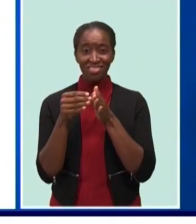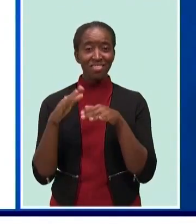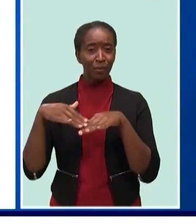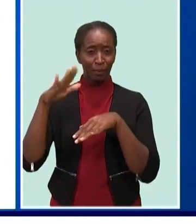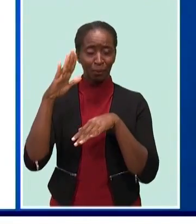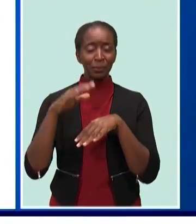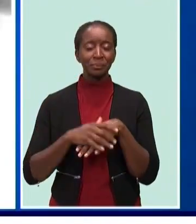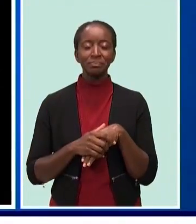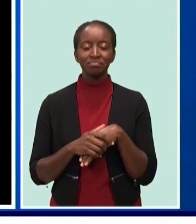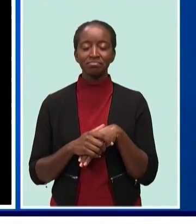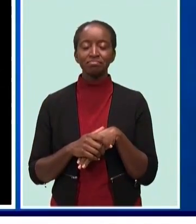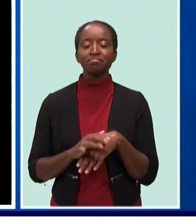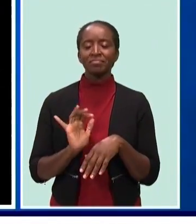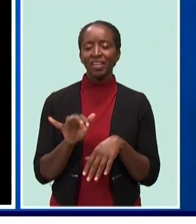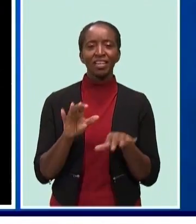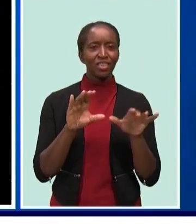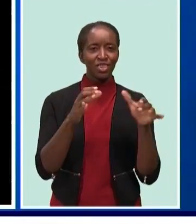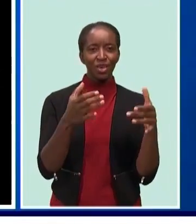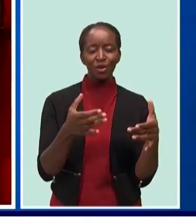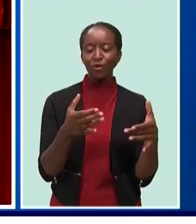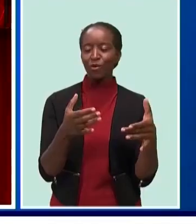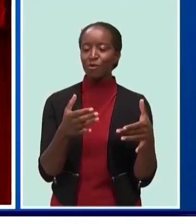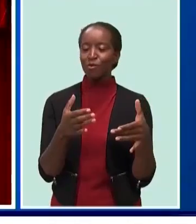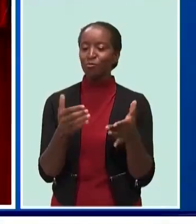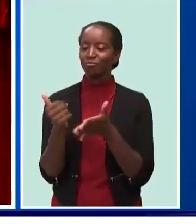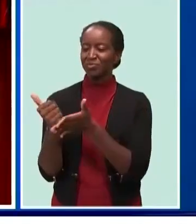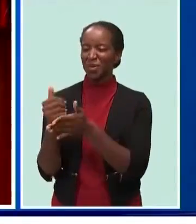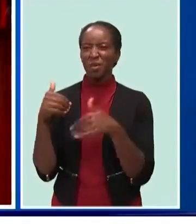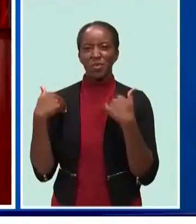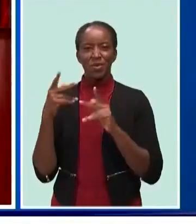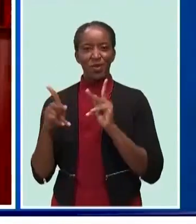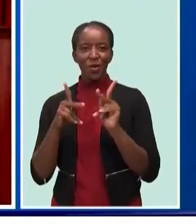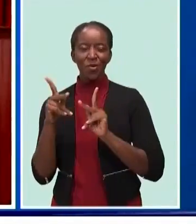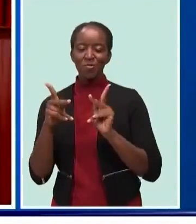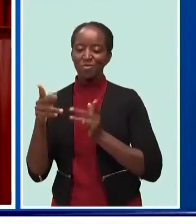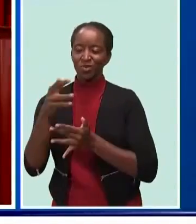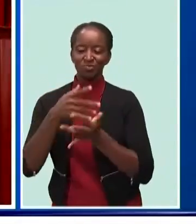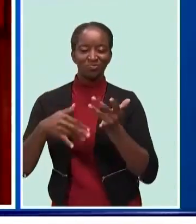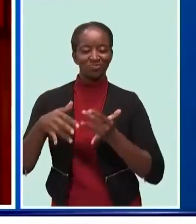that unites young people through music and dance.